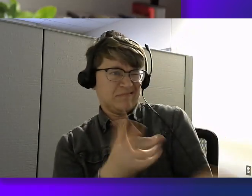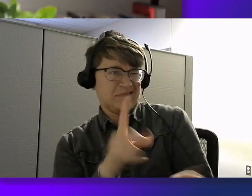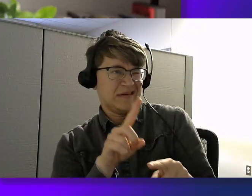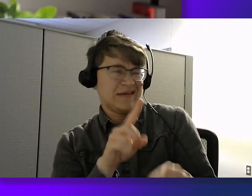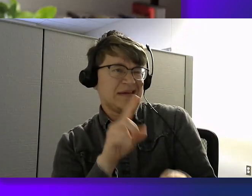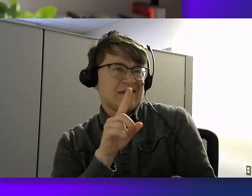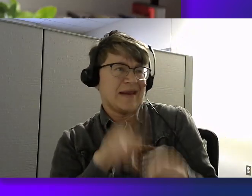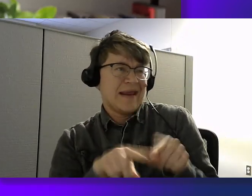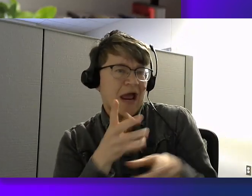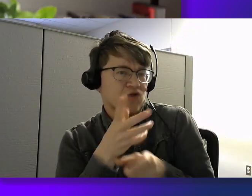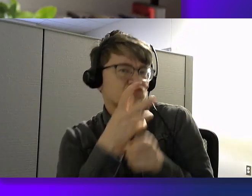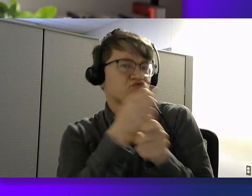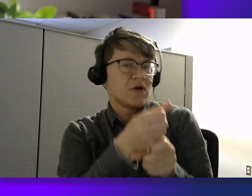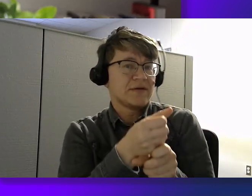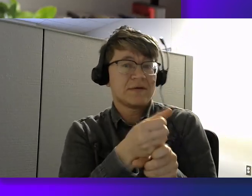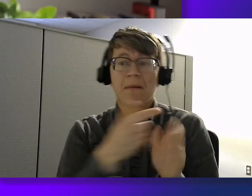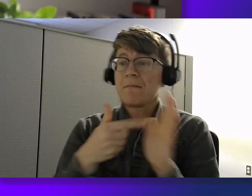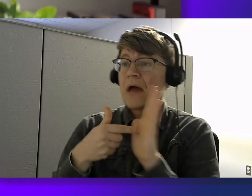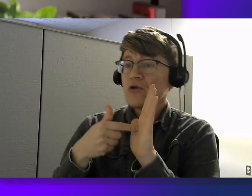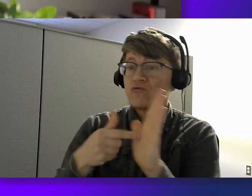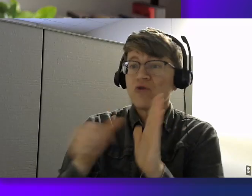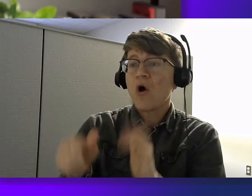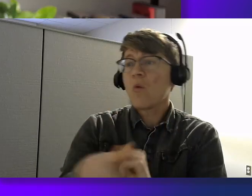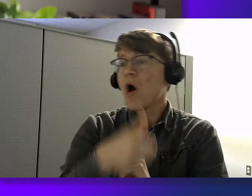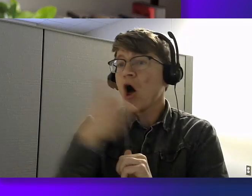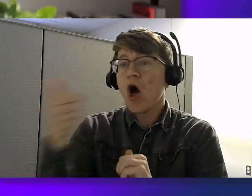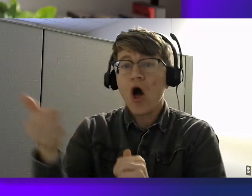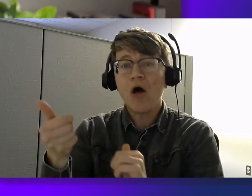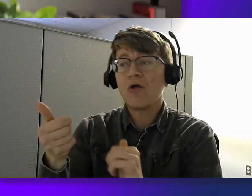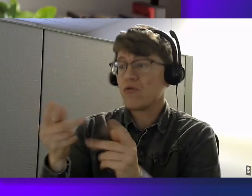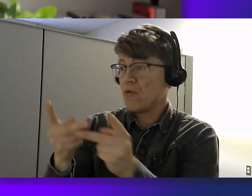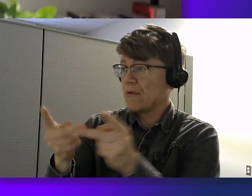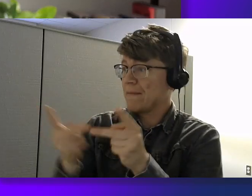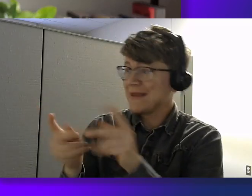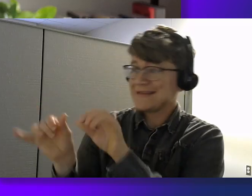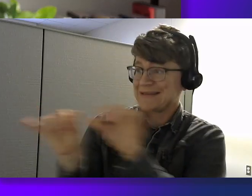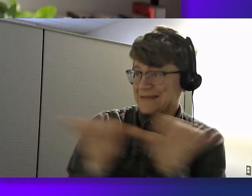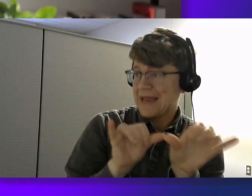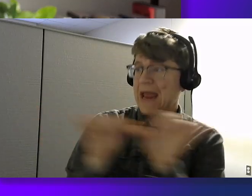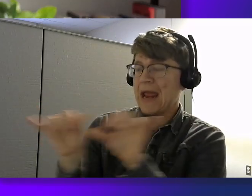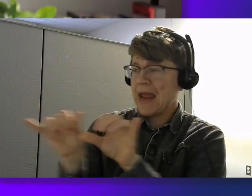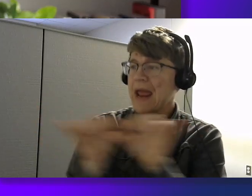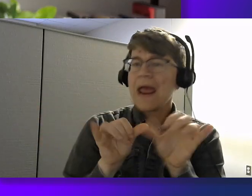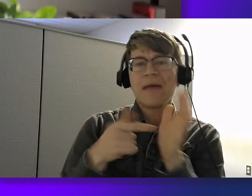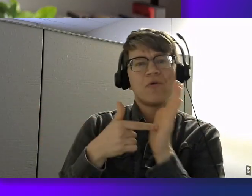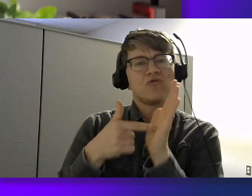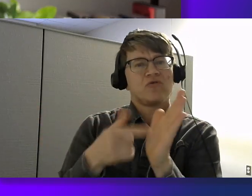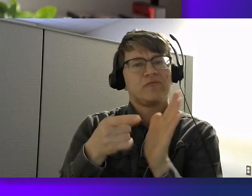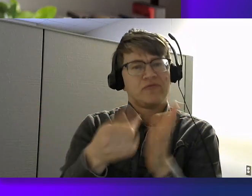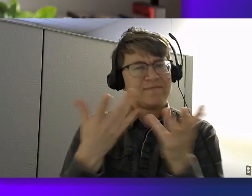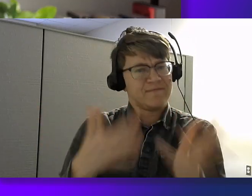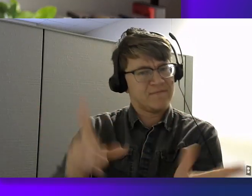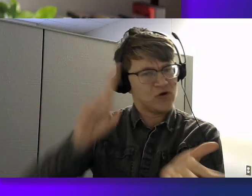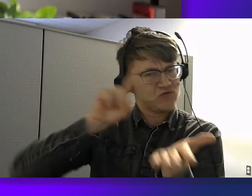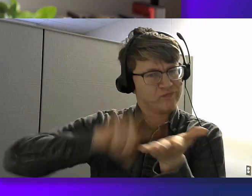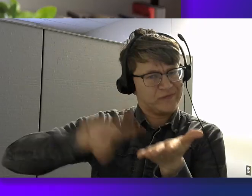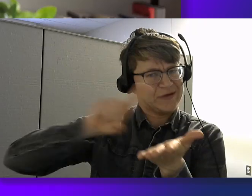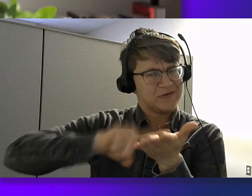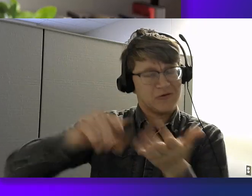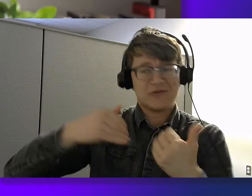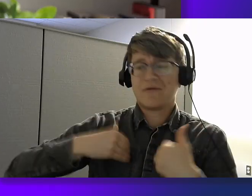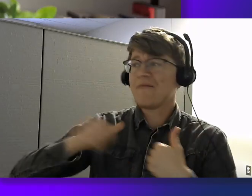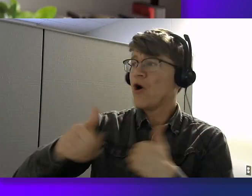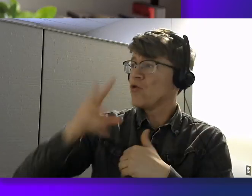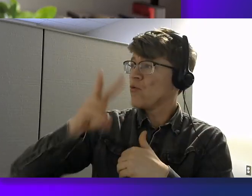content, it shows your readers and search engines that you've done your research. You should write first and foremost for your